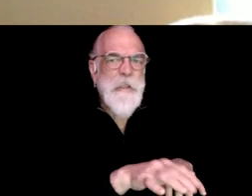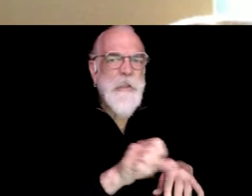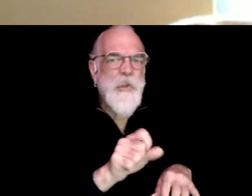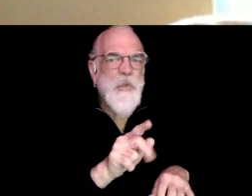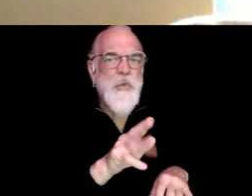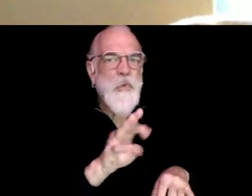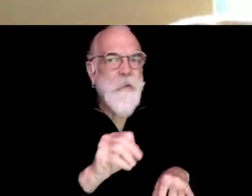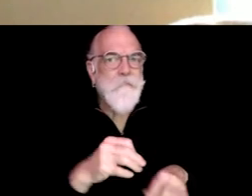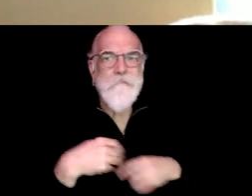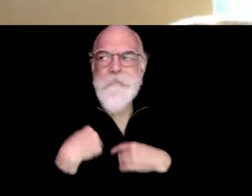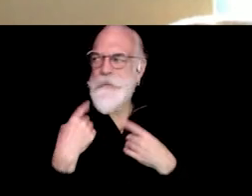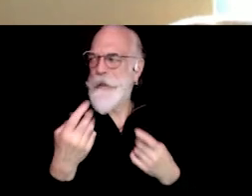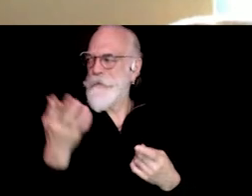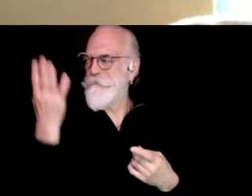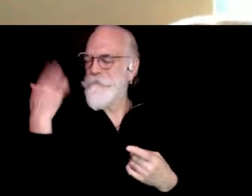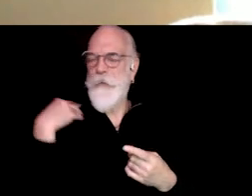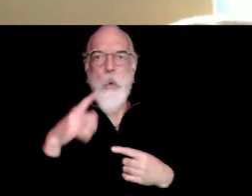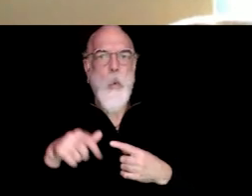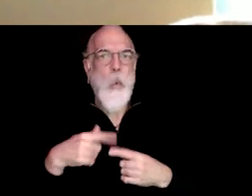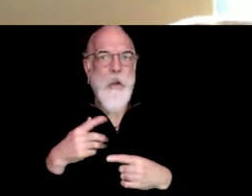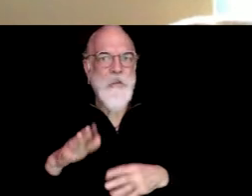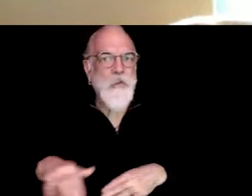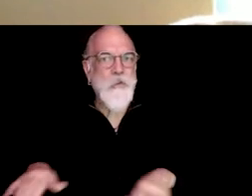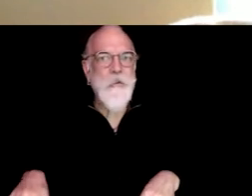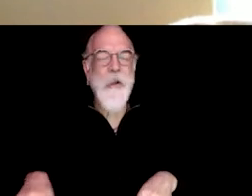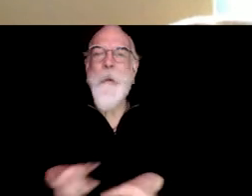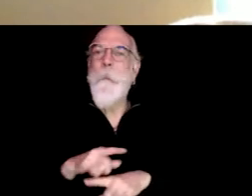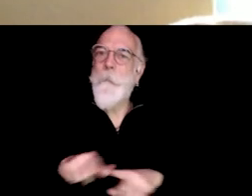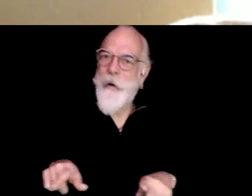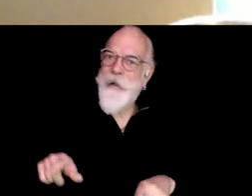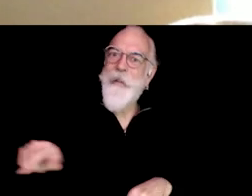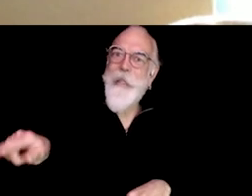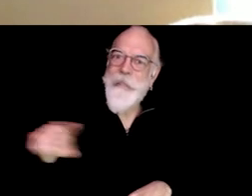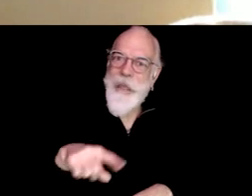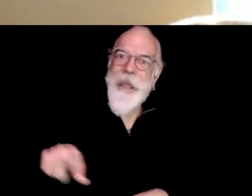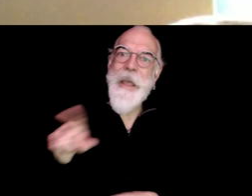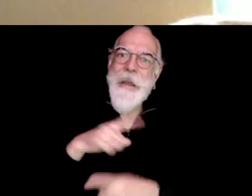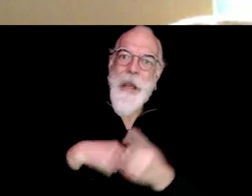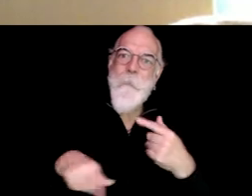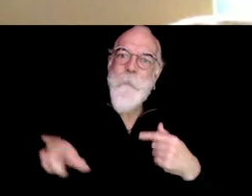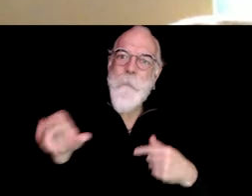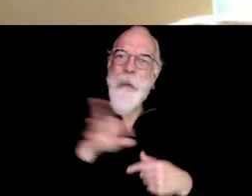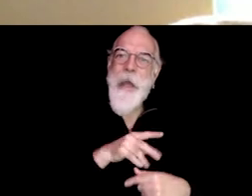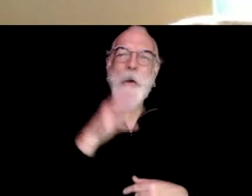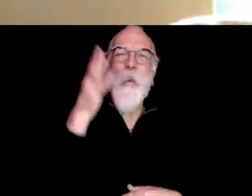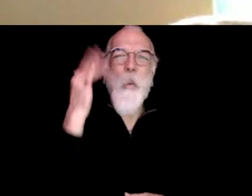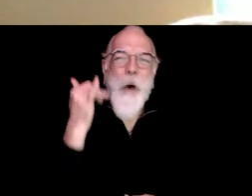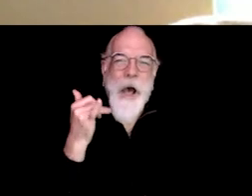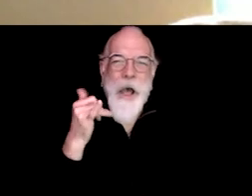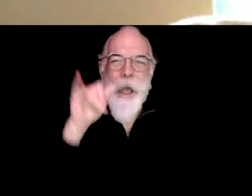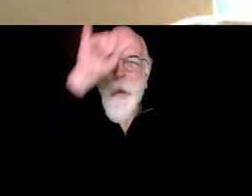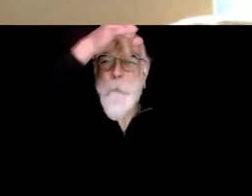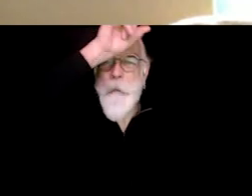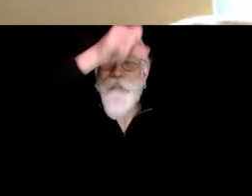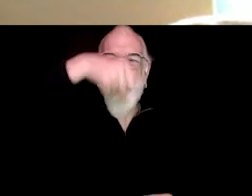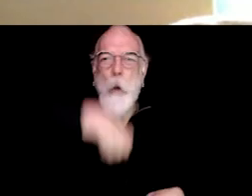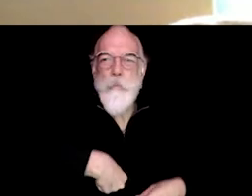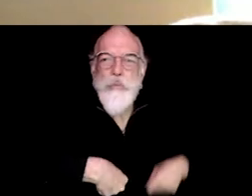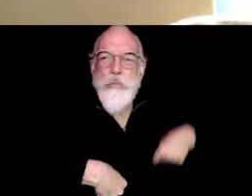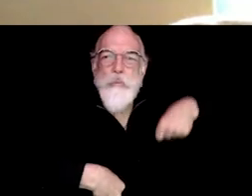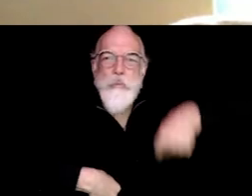since they were children, but they returned and with the feet of the